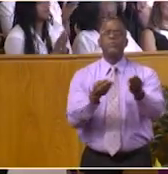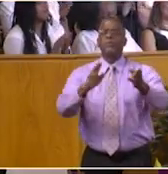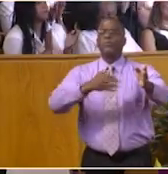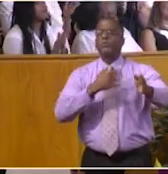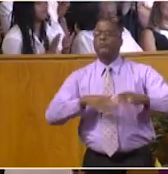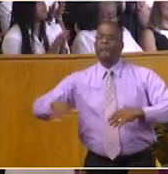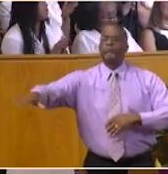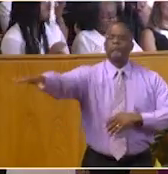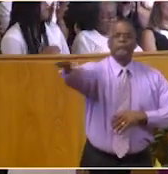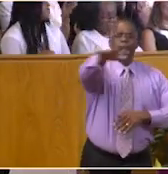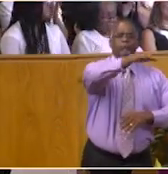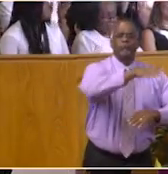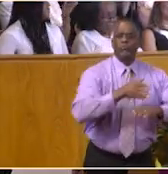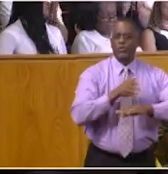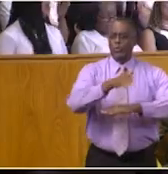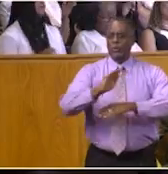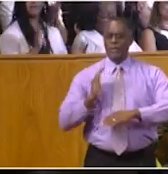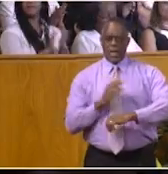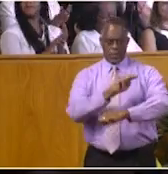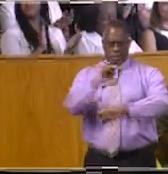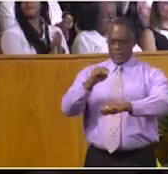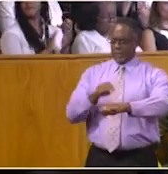across the length and breadth of this nation.